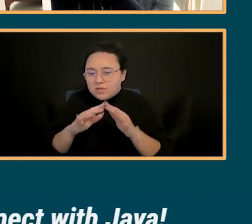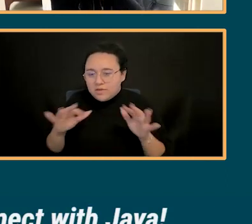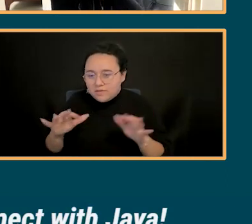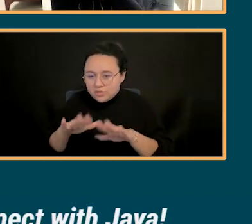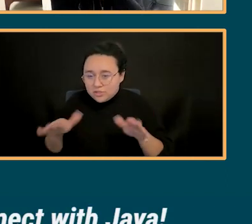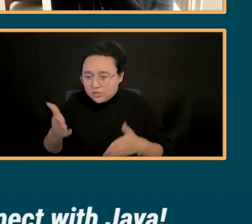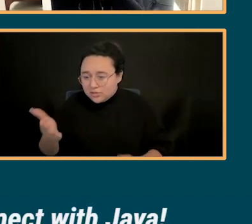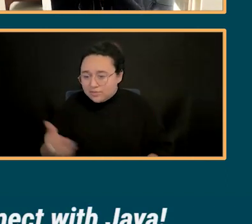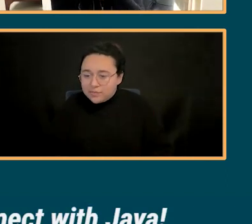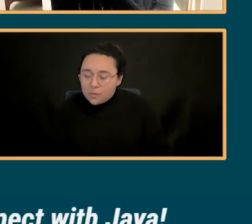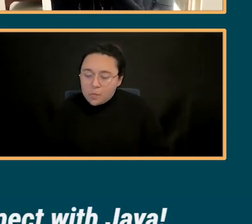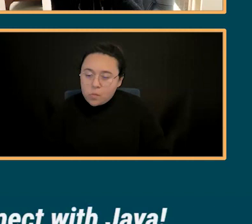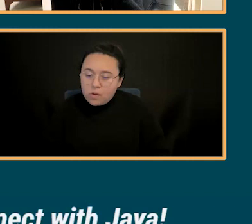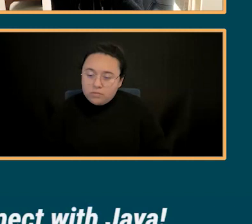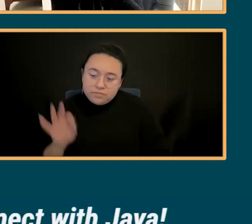offering?